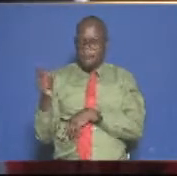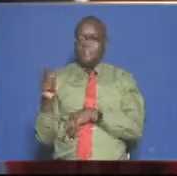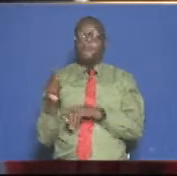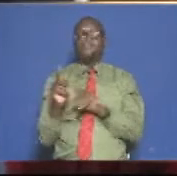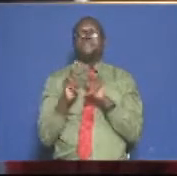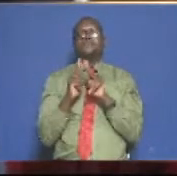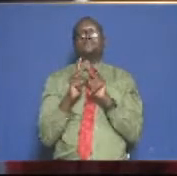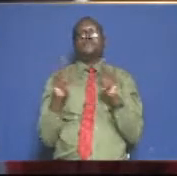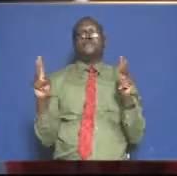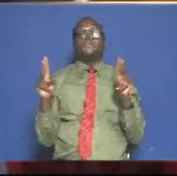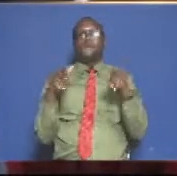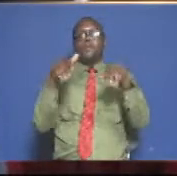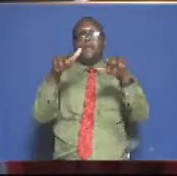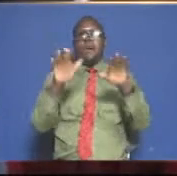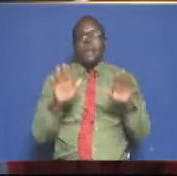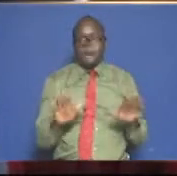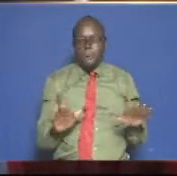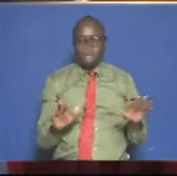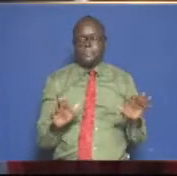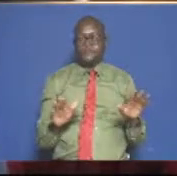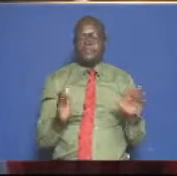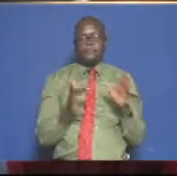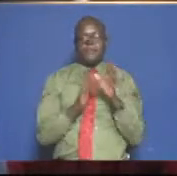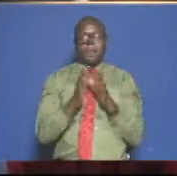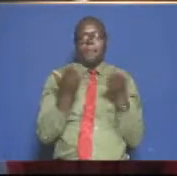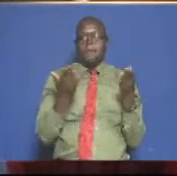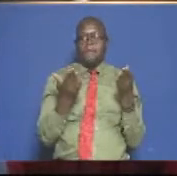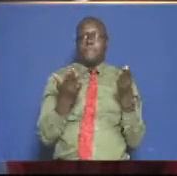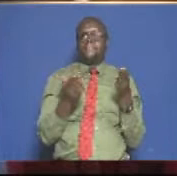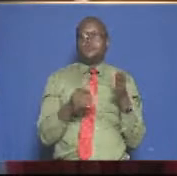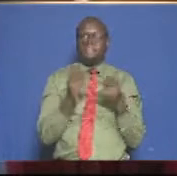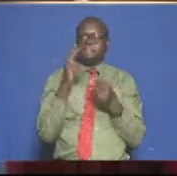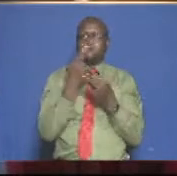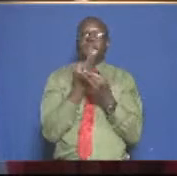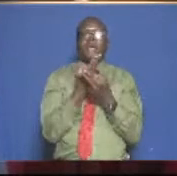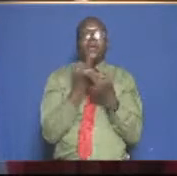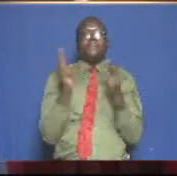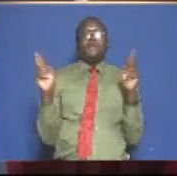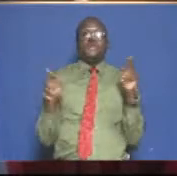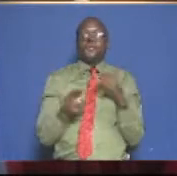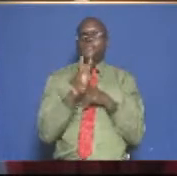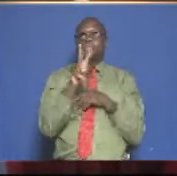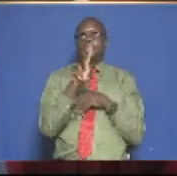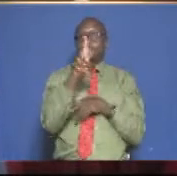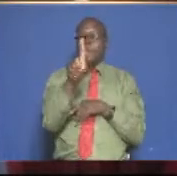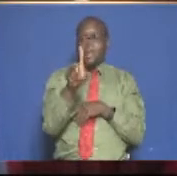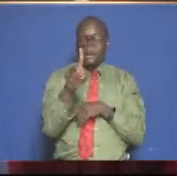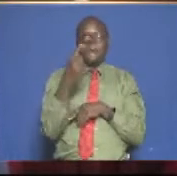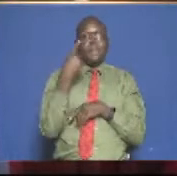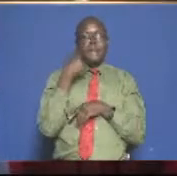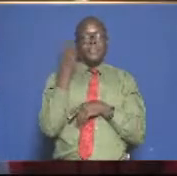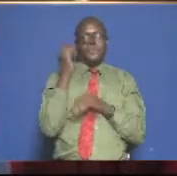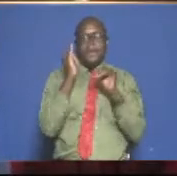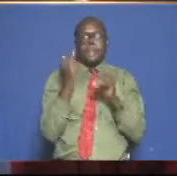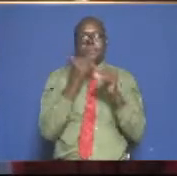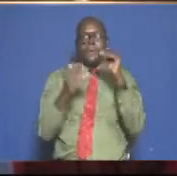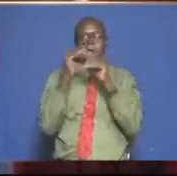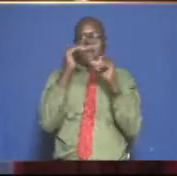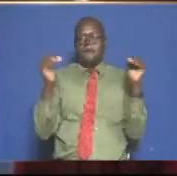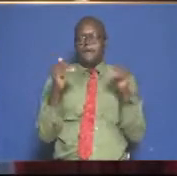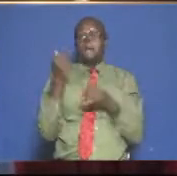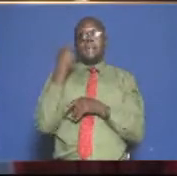send-off. The Bible reminds me on Revelation 21, and I saw a new heaven and a new